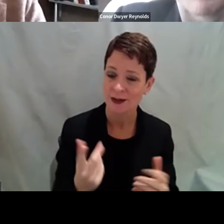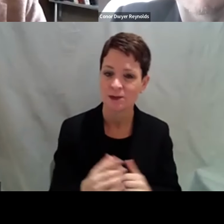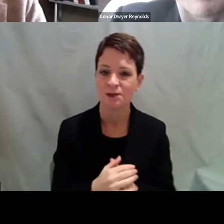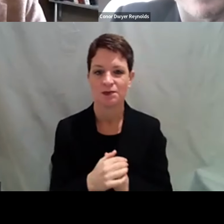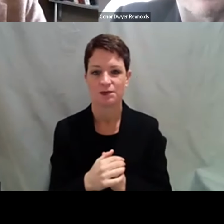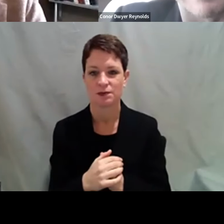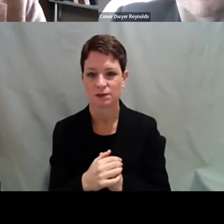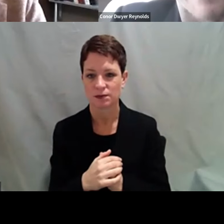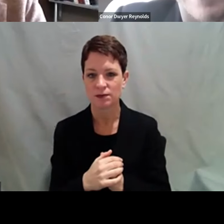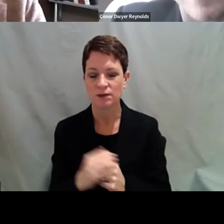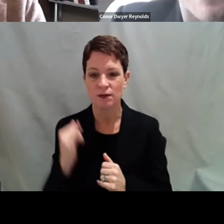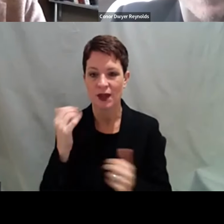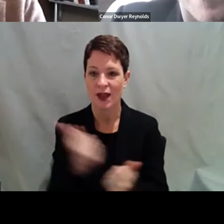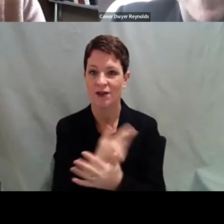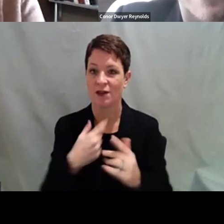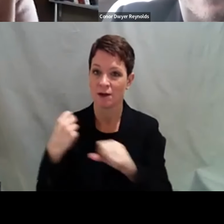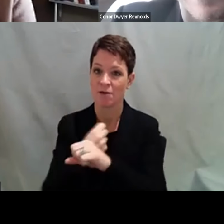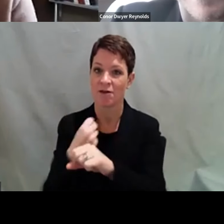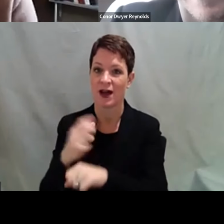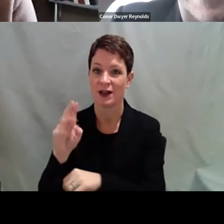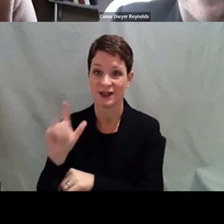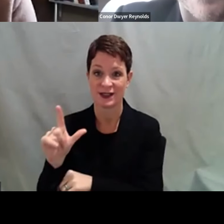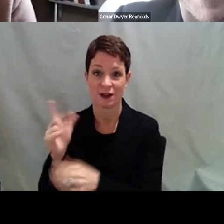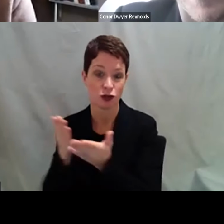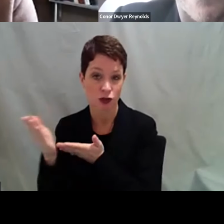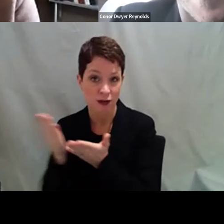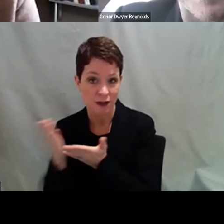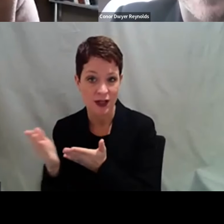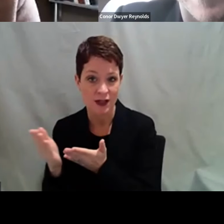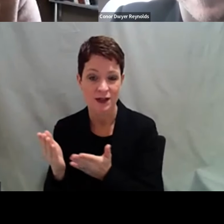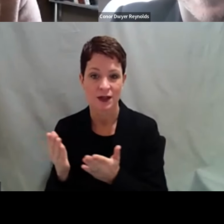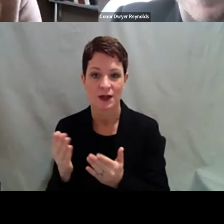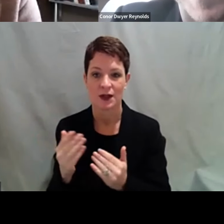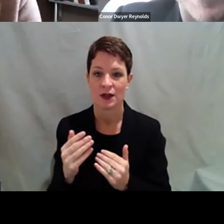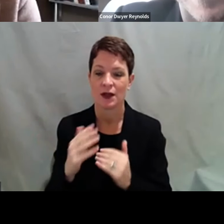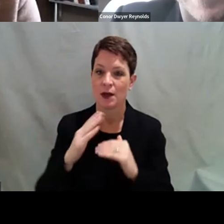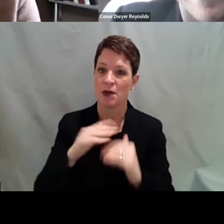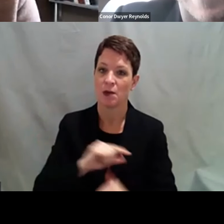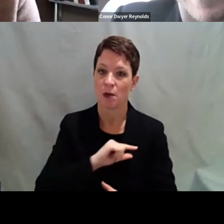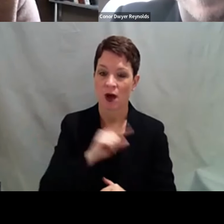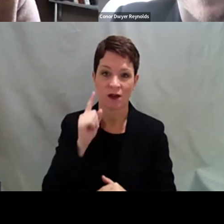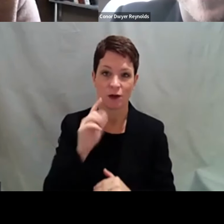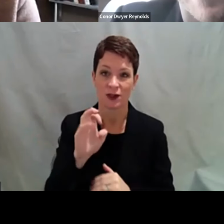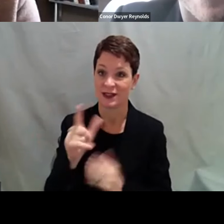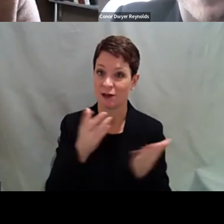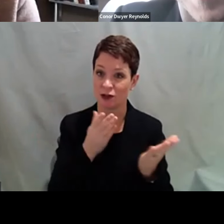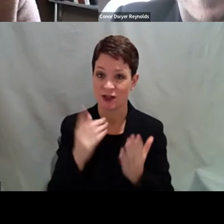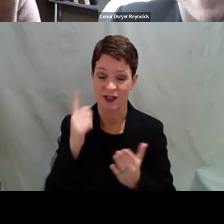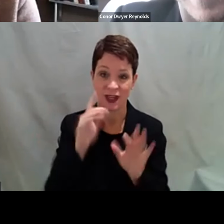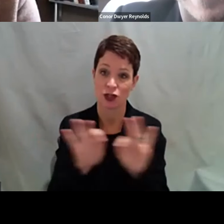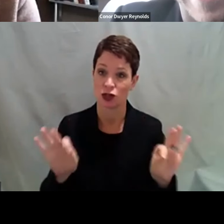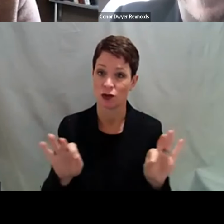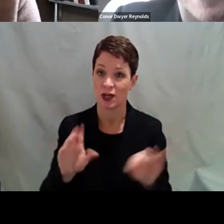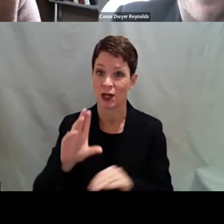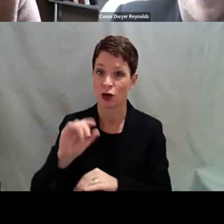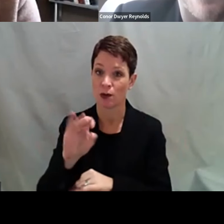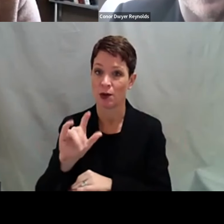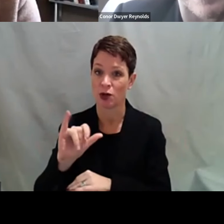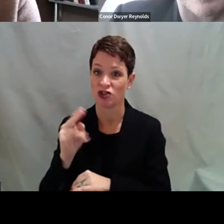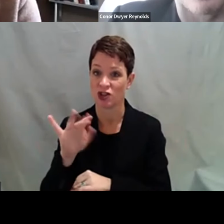And that's everything from fighting civil service, the minimum quals for civil service positions that think that a degree in criminal justice is